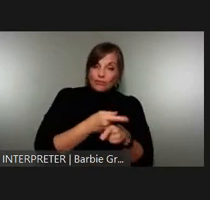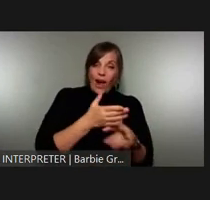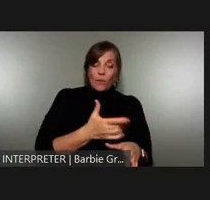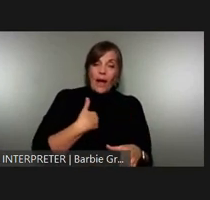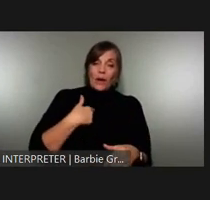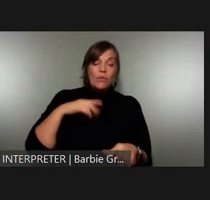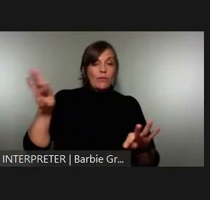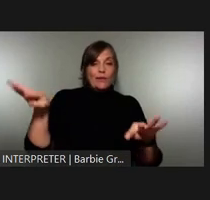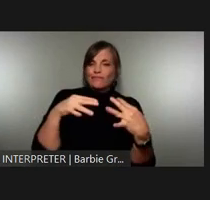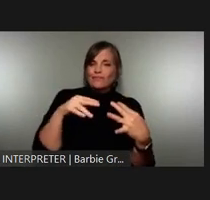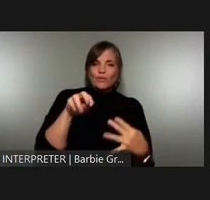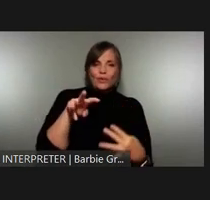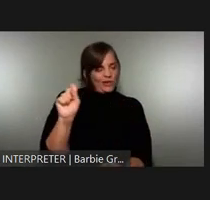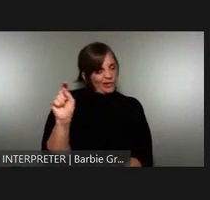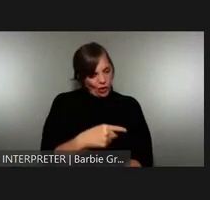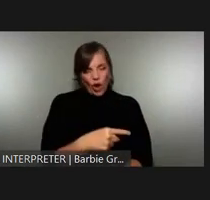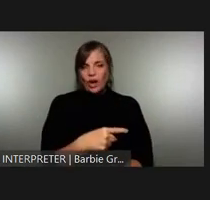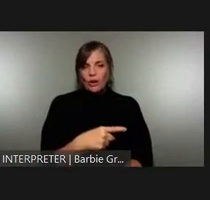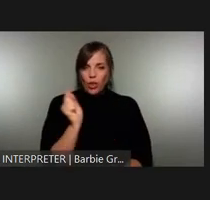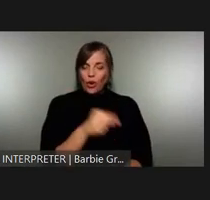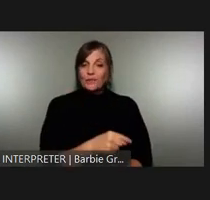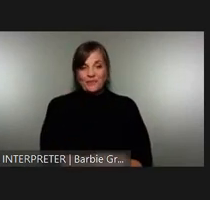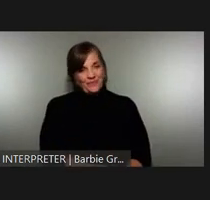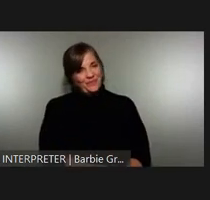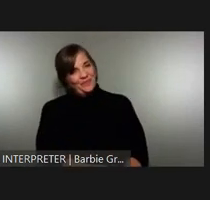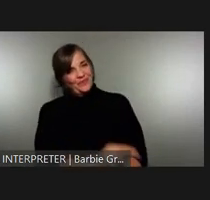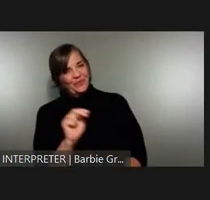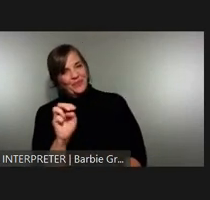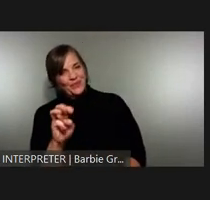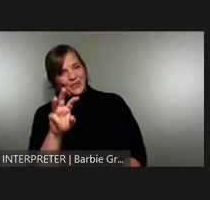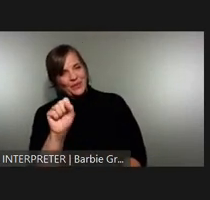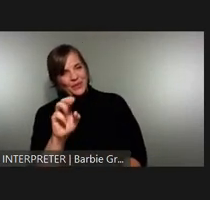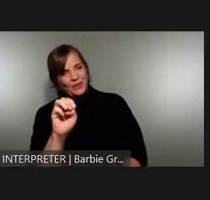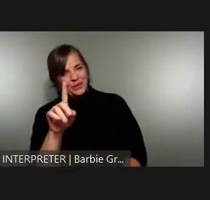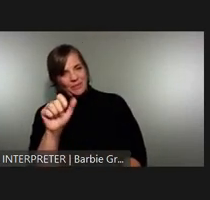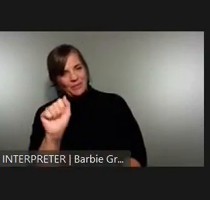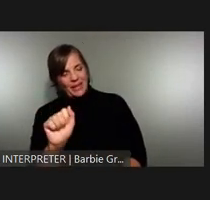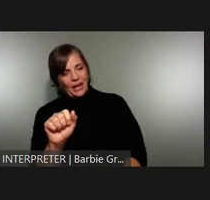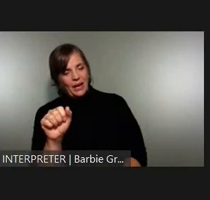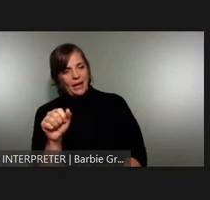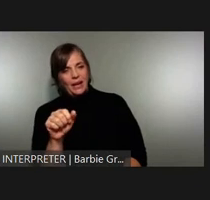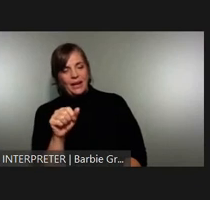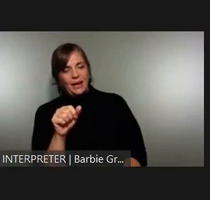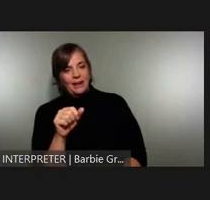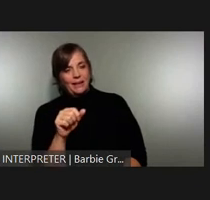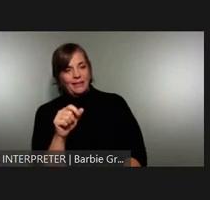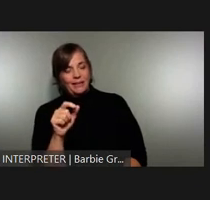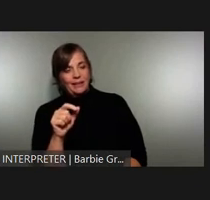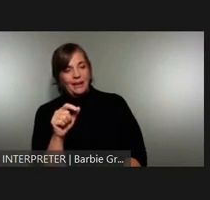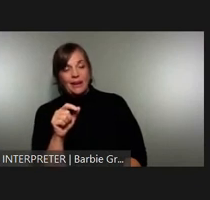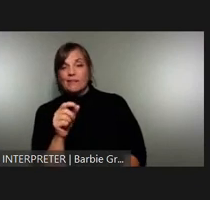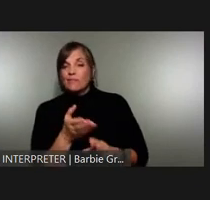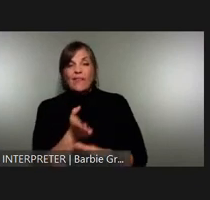the TV cameras and the news media in Rochester could have spent more time. They hadn't been to our property 5 times over